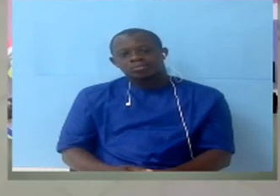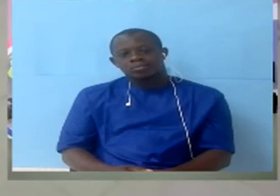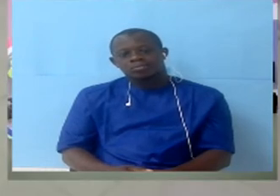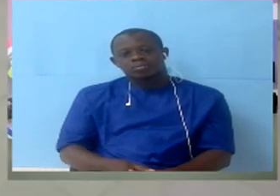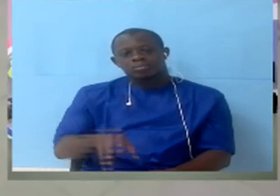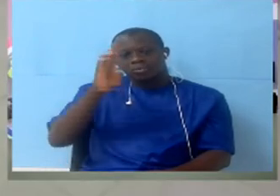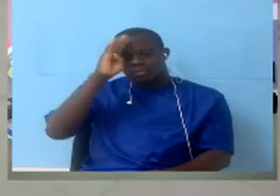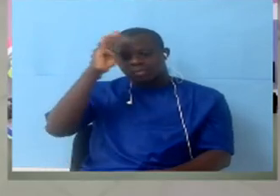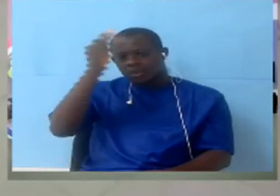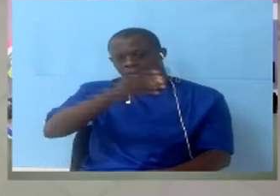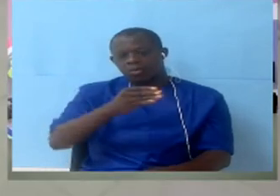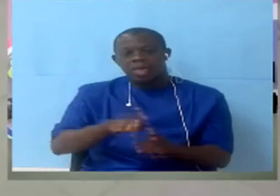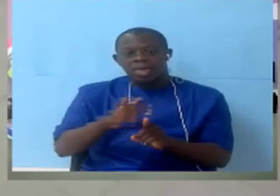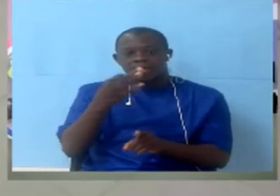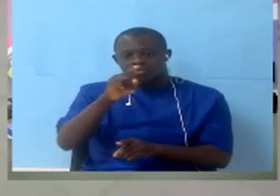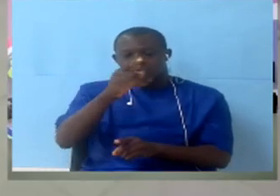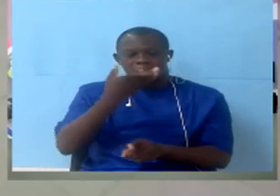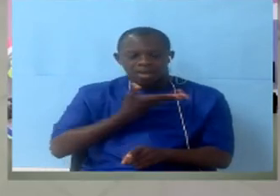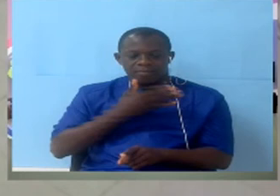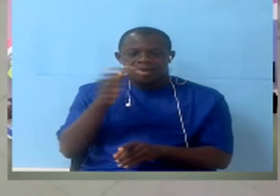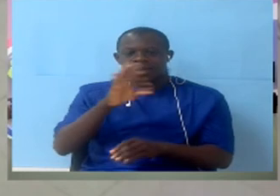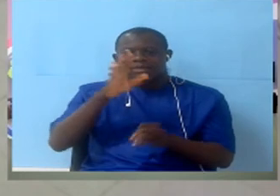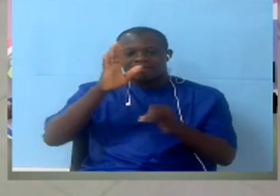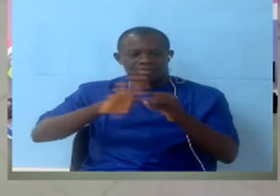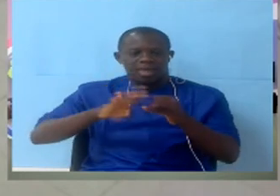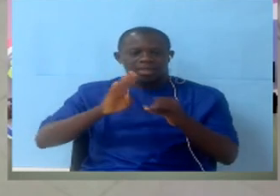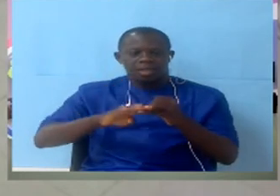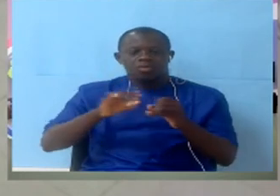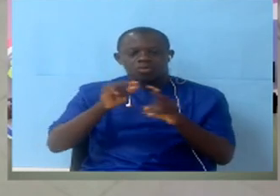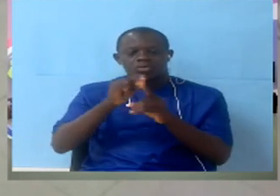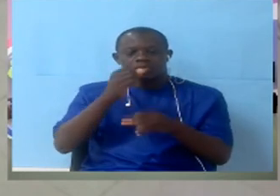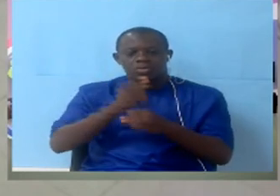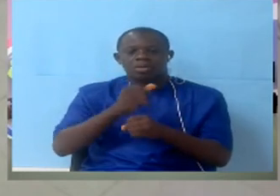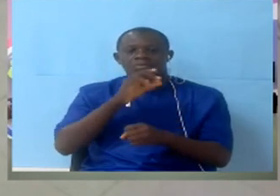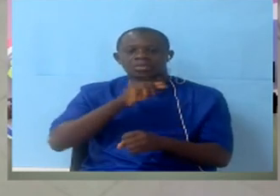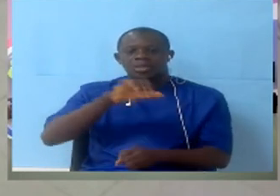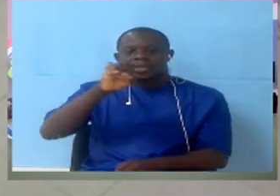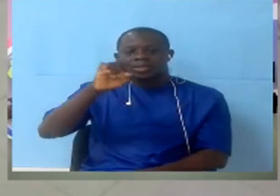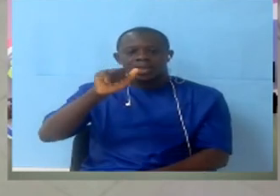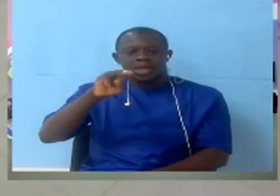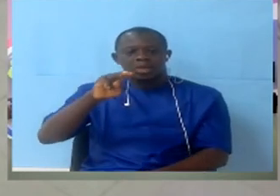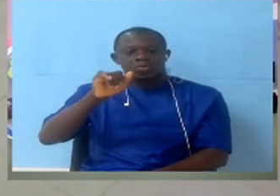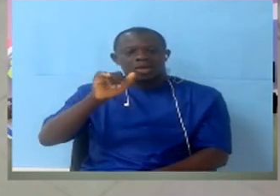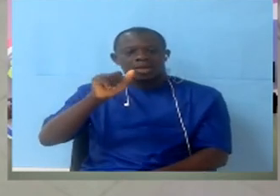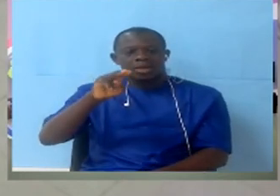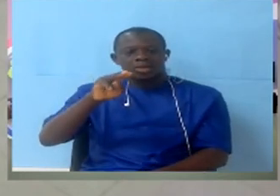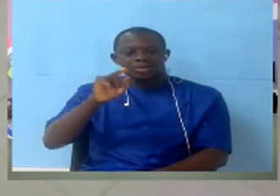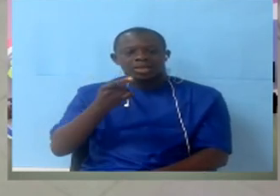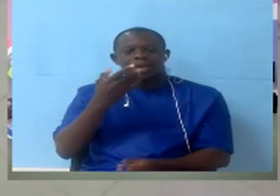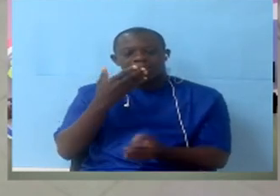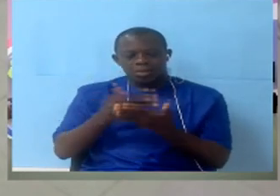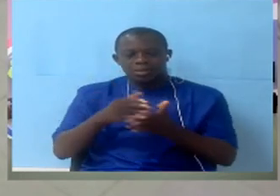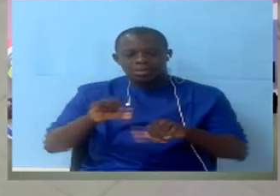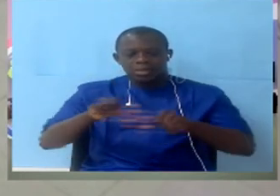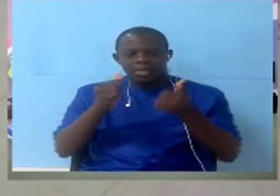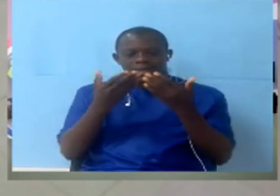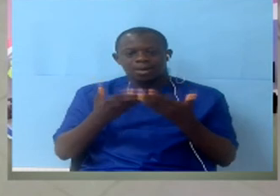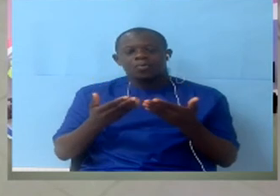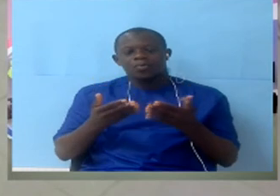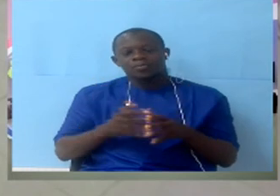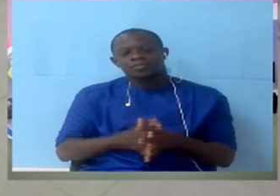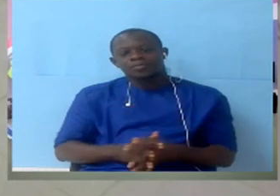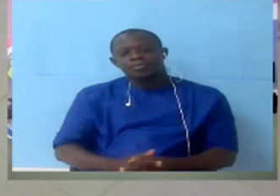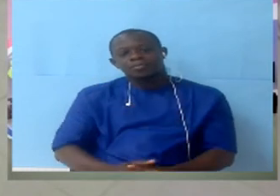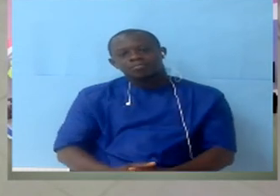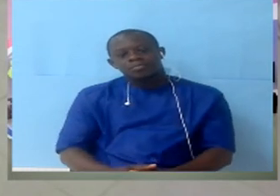Thank you. If you have any closing remarks to make, Mr. Sanyang, please proceed. Silang commissioner moment soro mbe nyini kala koreke kiamane silo